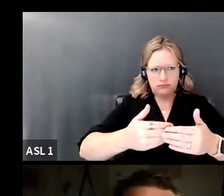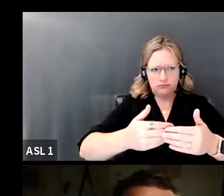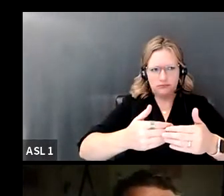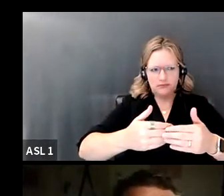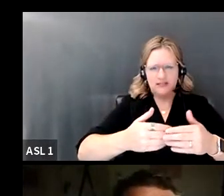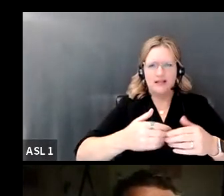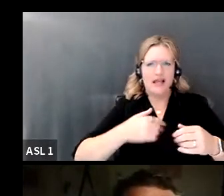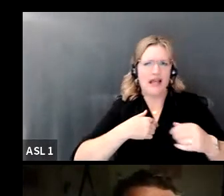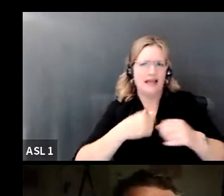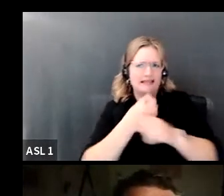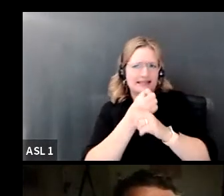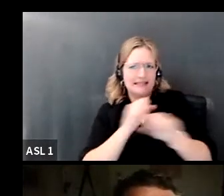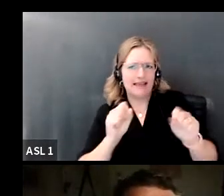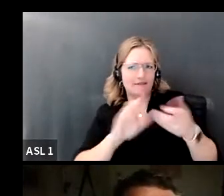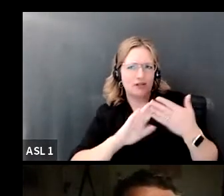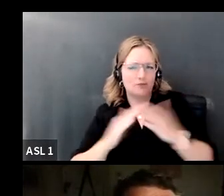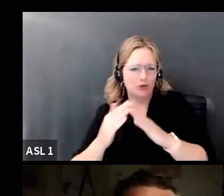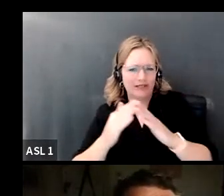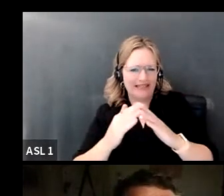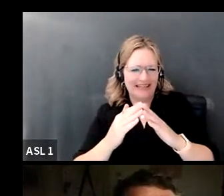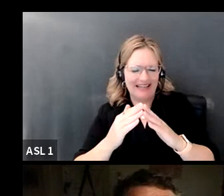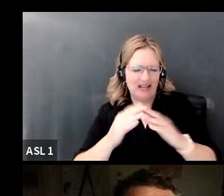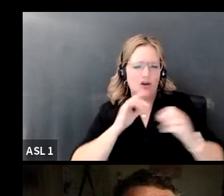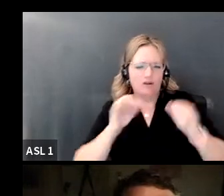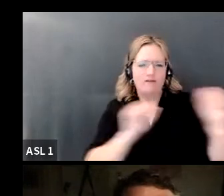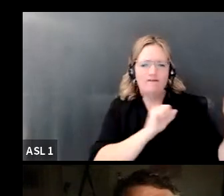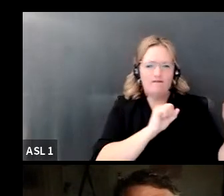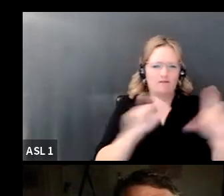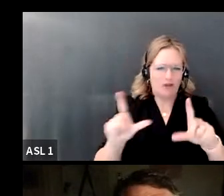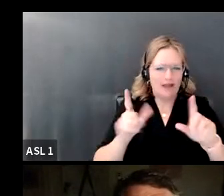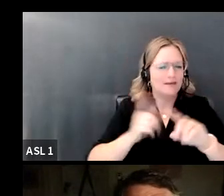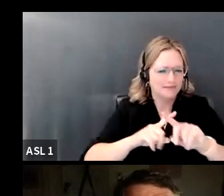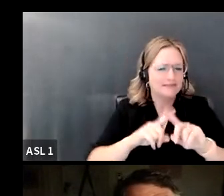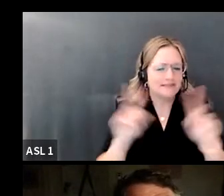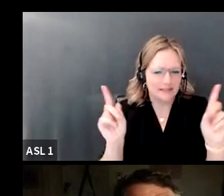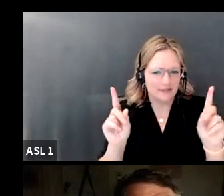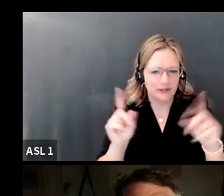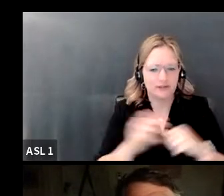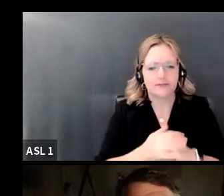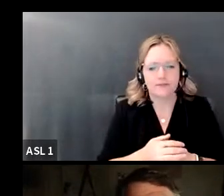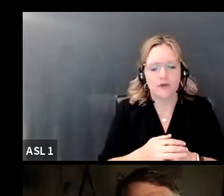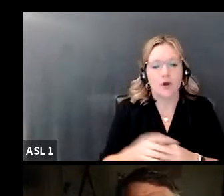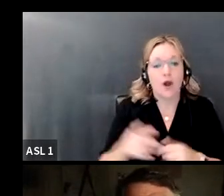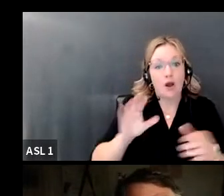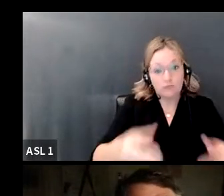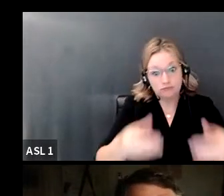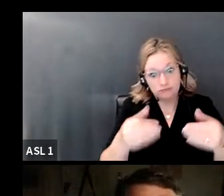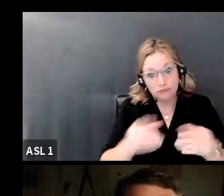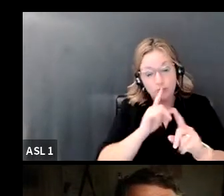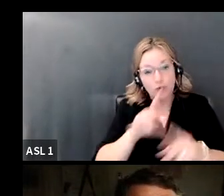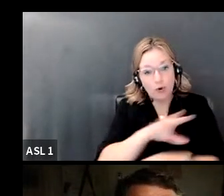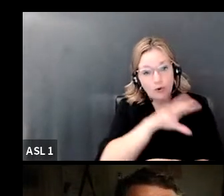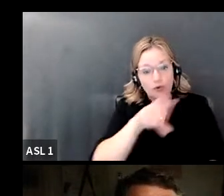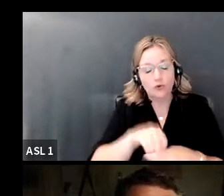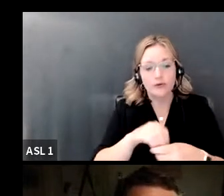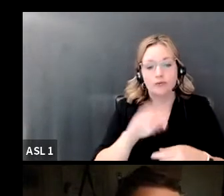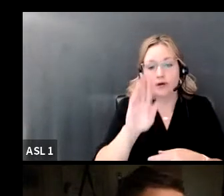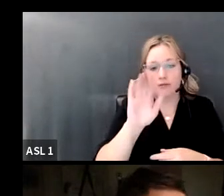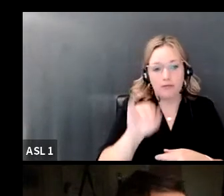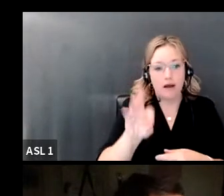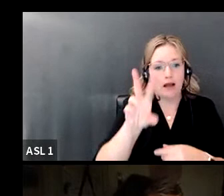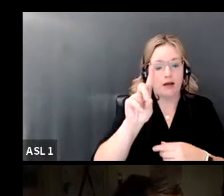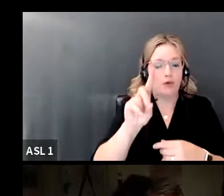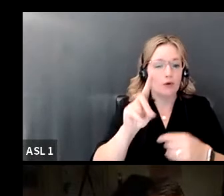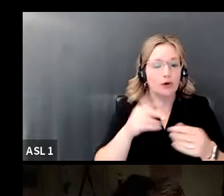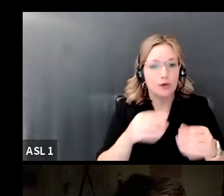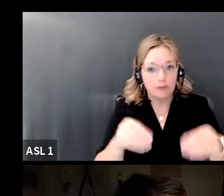response to the budget inclusion of a pilot project in the byward market in our discussion and research to inform rethinking community state